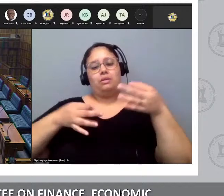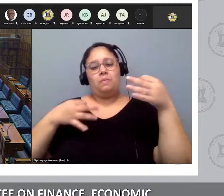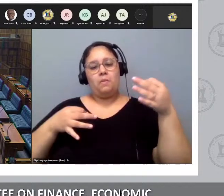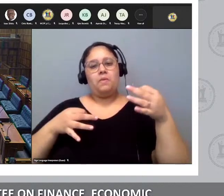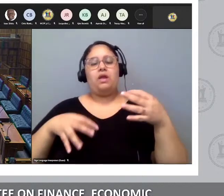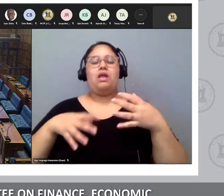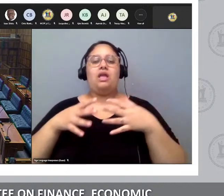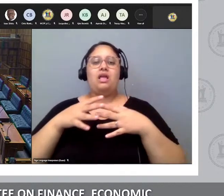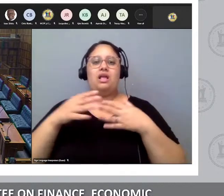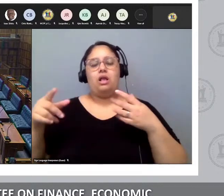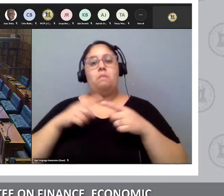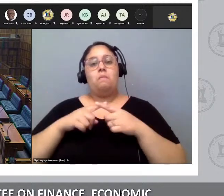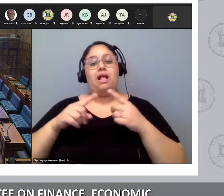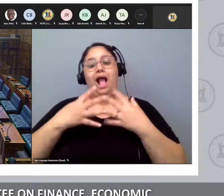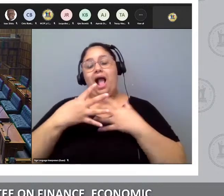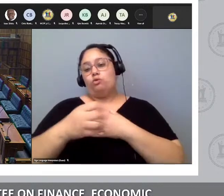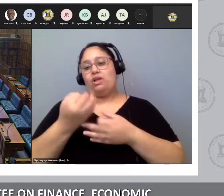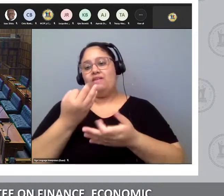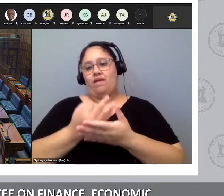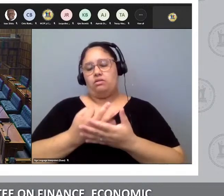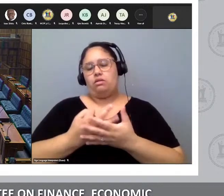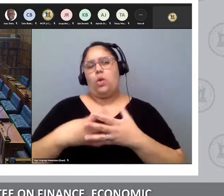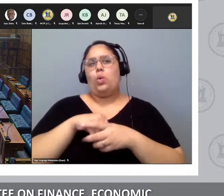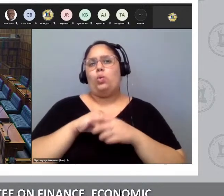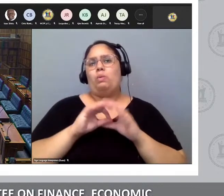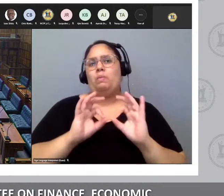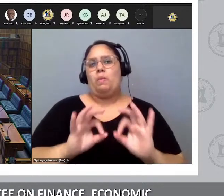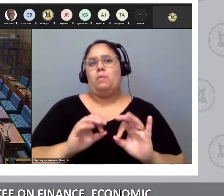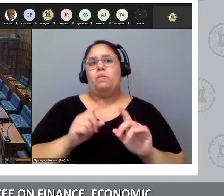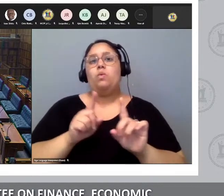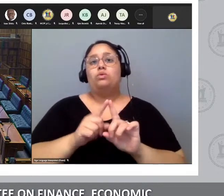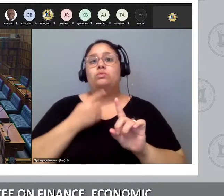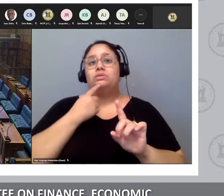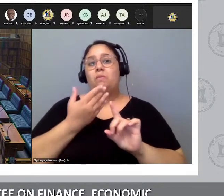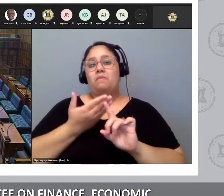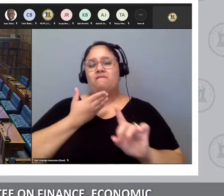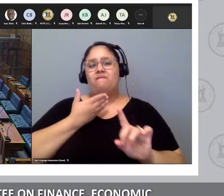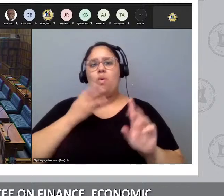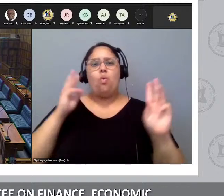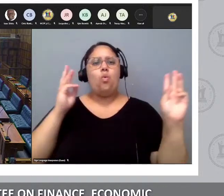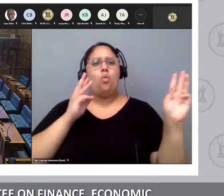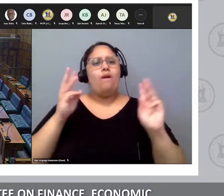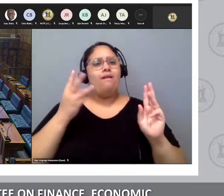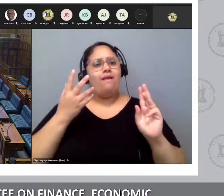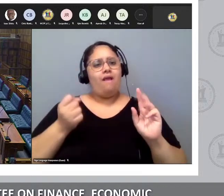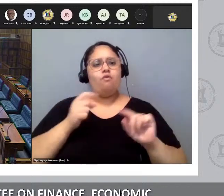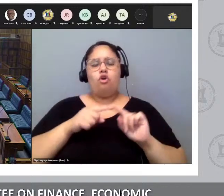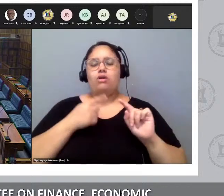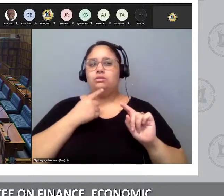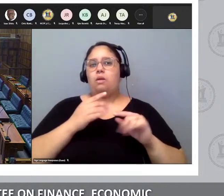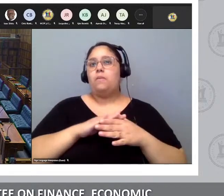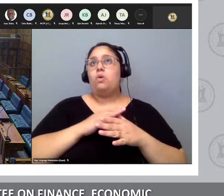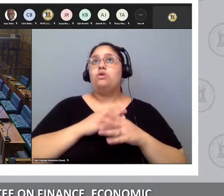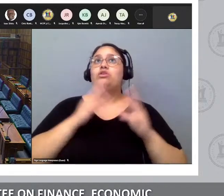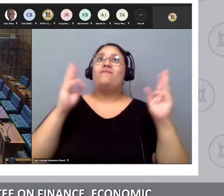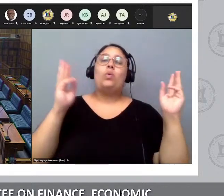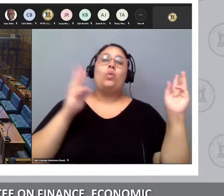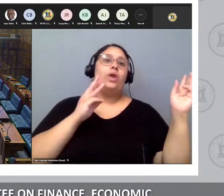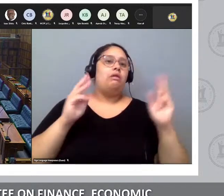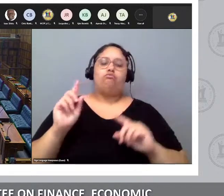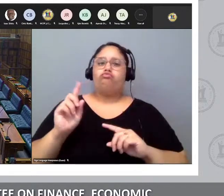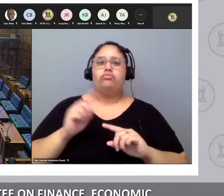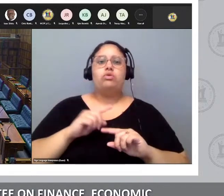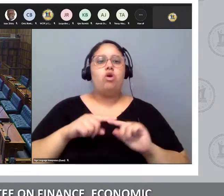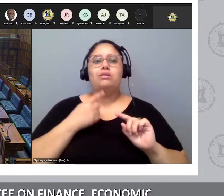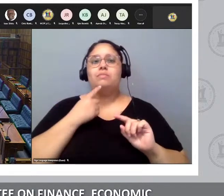and as I said before there's wind but we can't sit and say because of wind I don't even want to mention